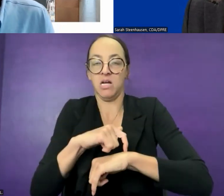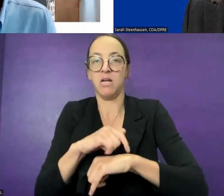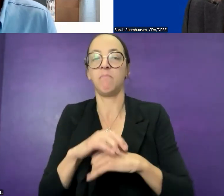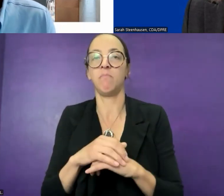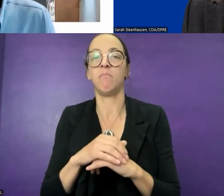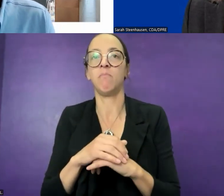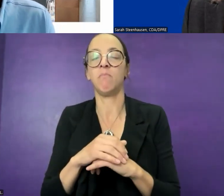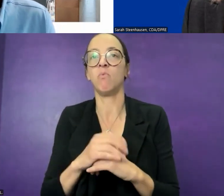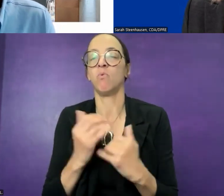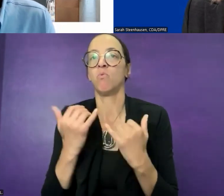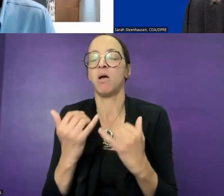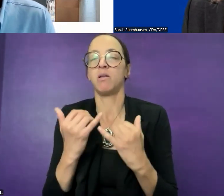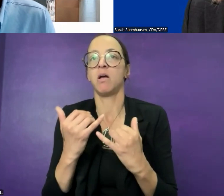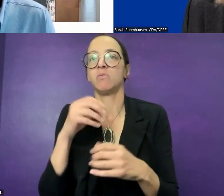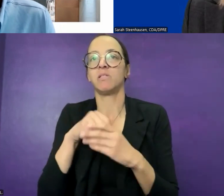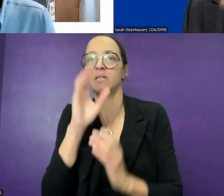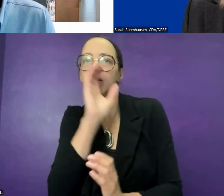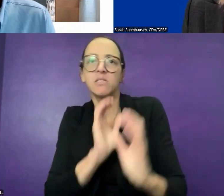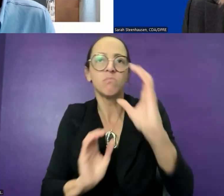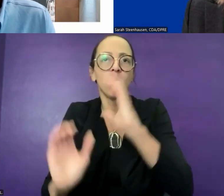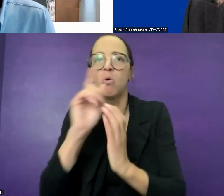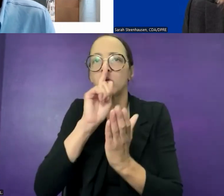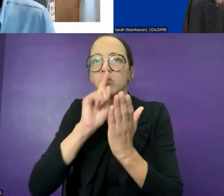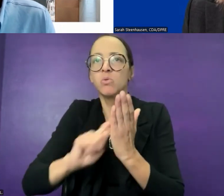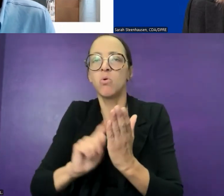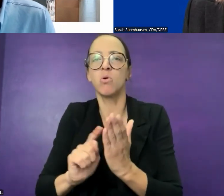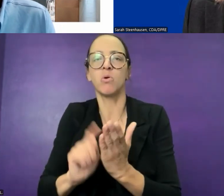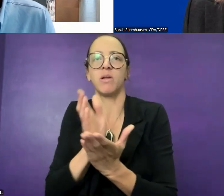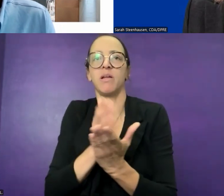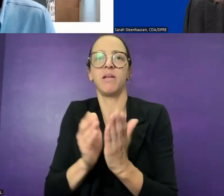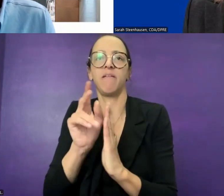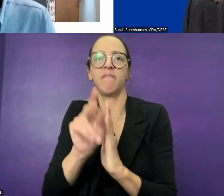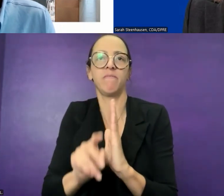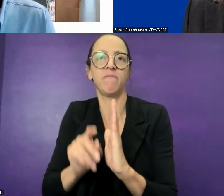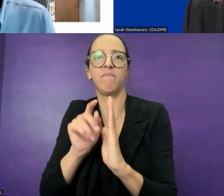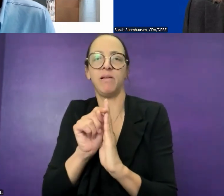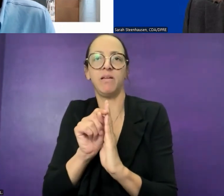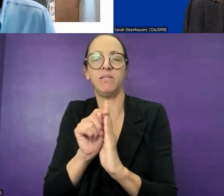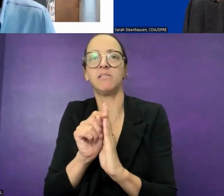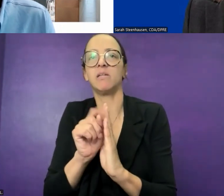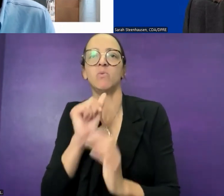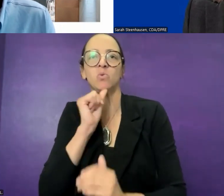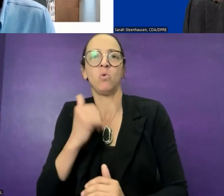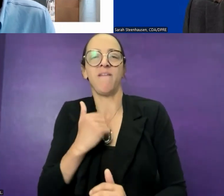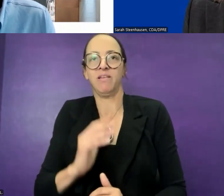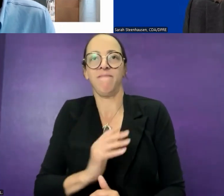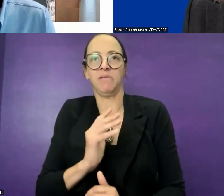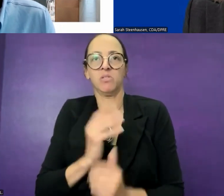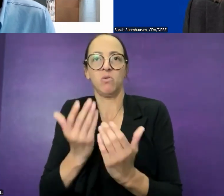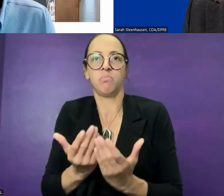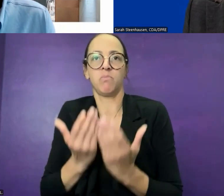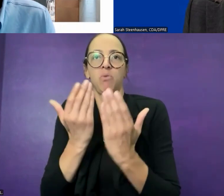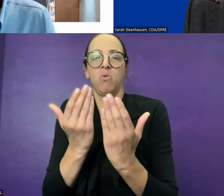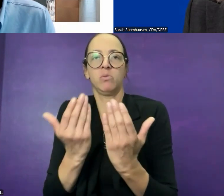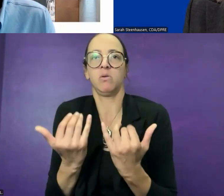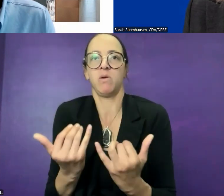official proposal at this point. So I appreciate that question very much. As we work with our partners in this project